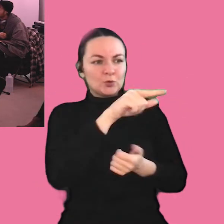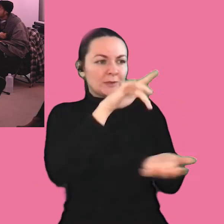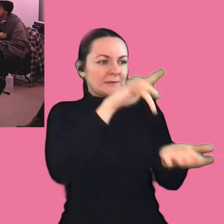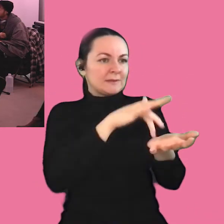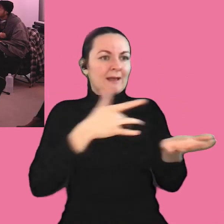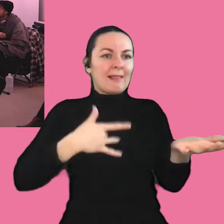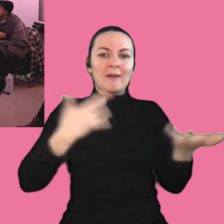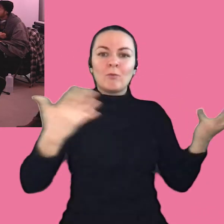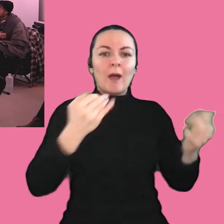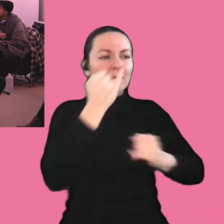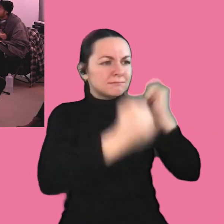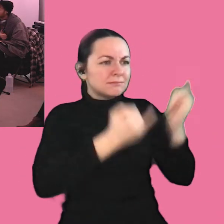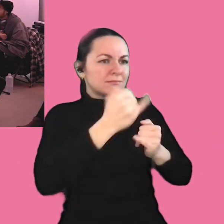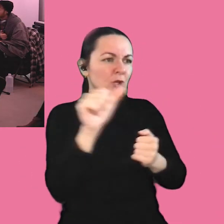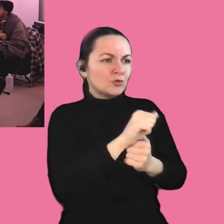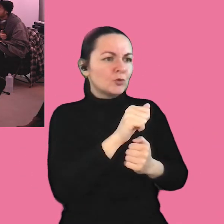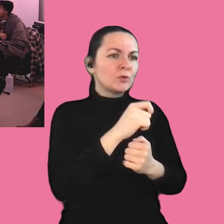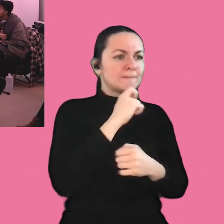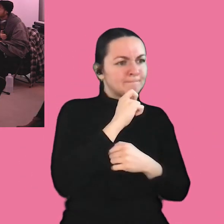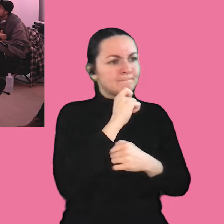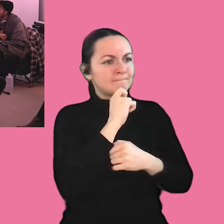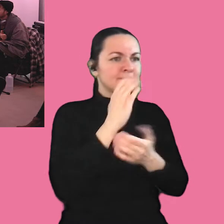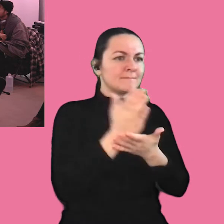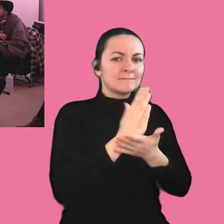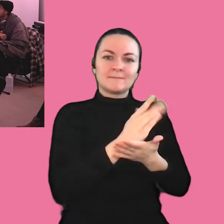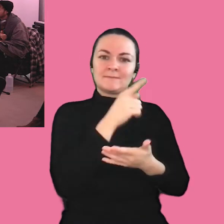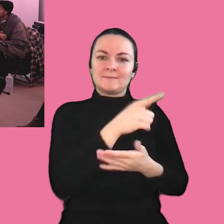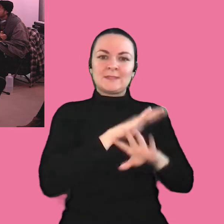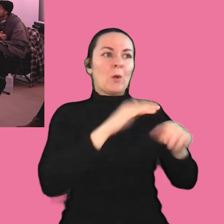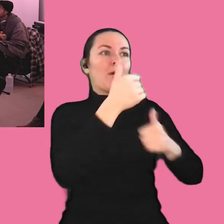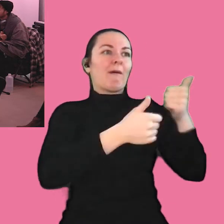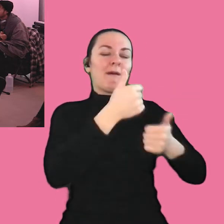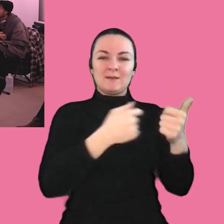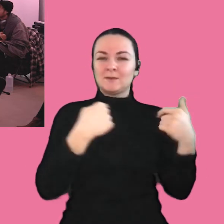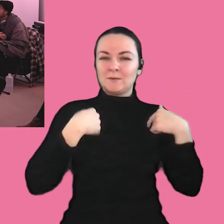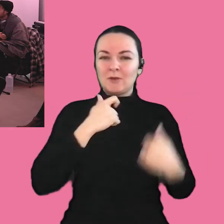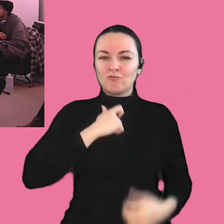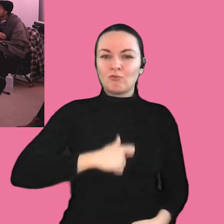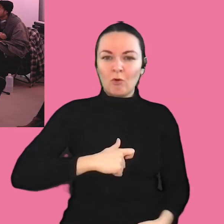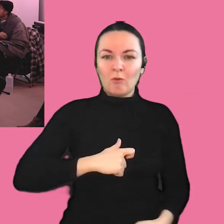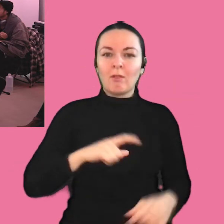because I don't think it's the role of artists to be like